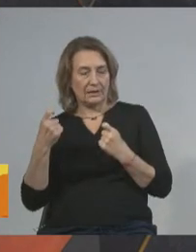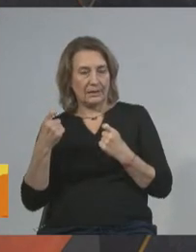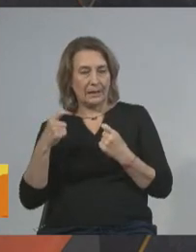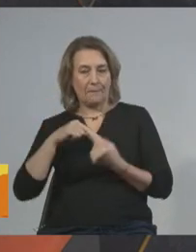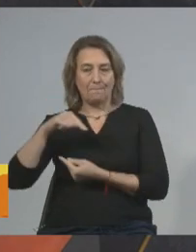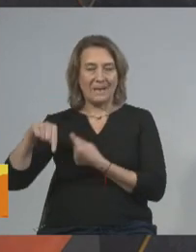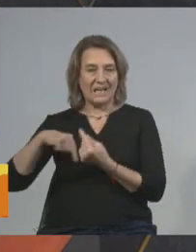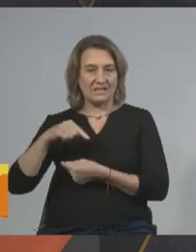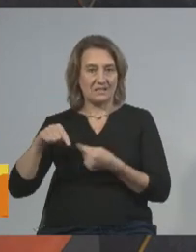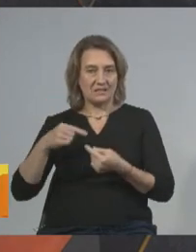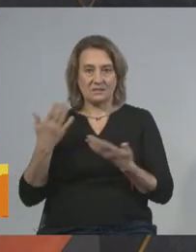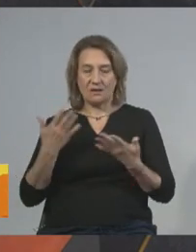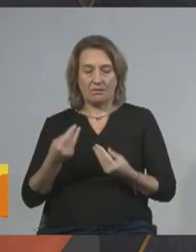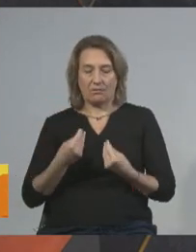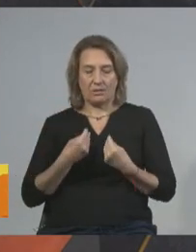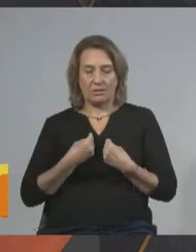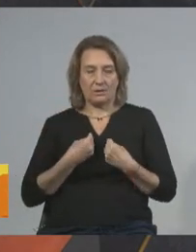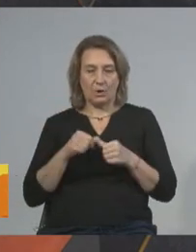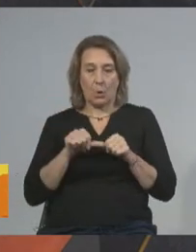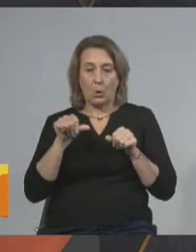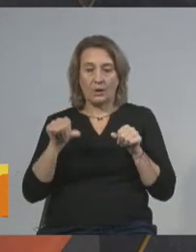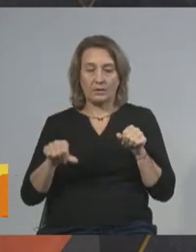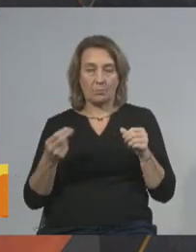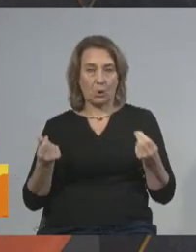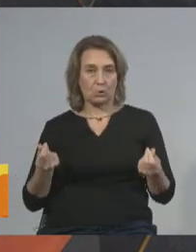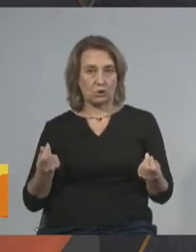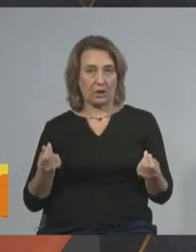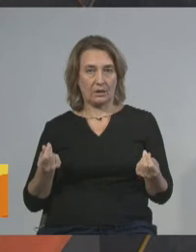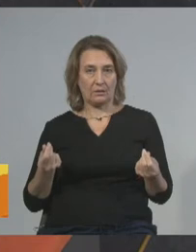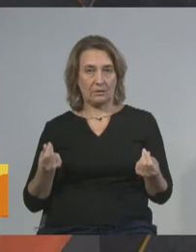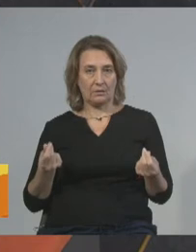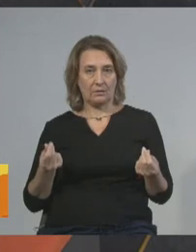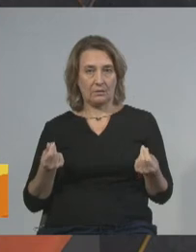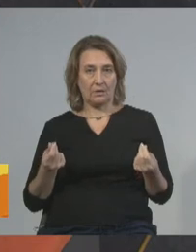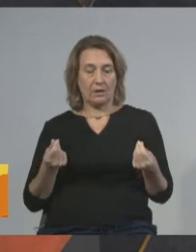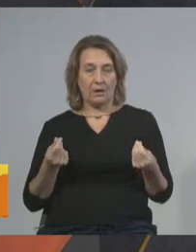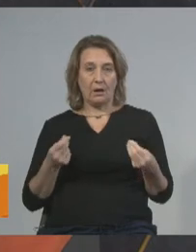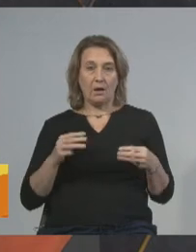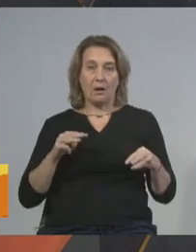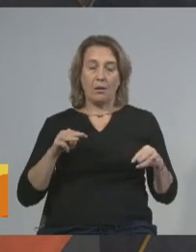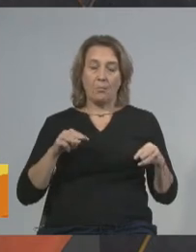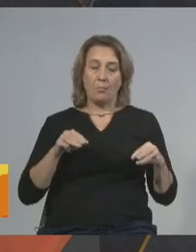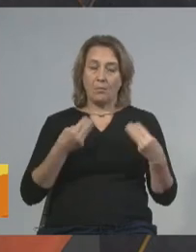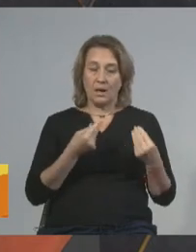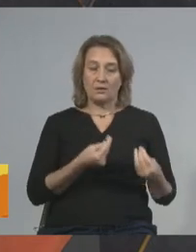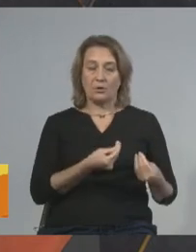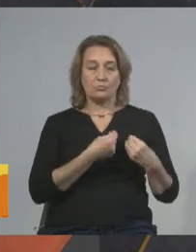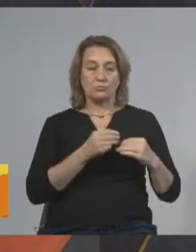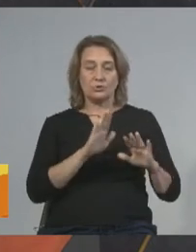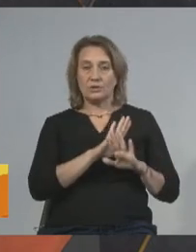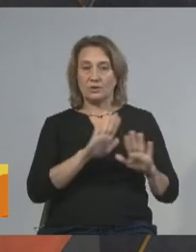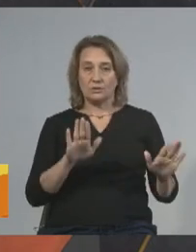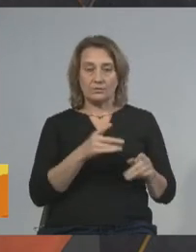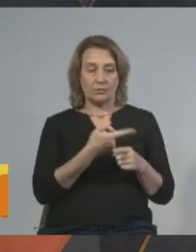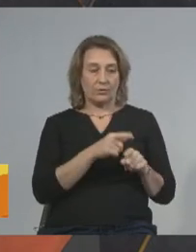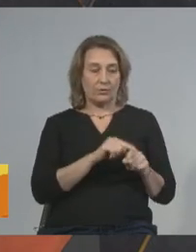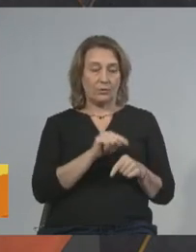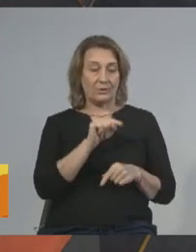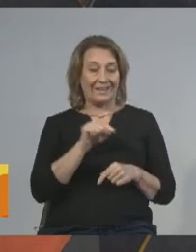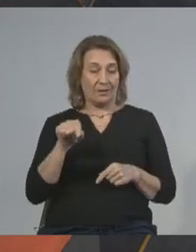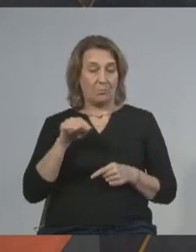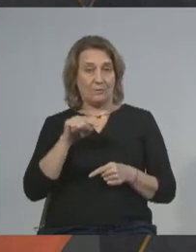which doesn't bring any added value except money and the media doesn't bring